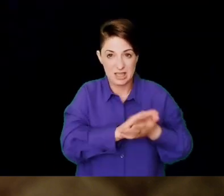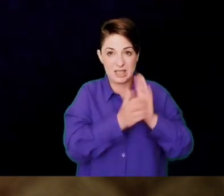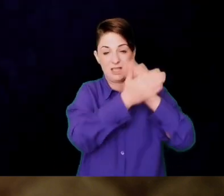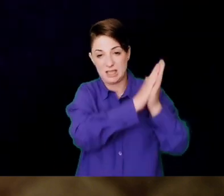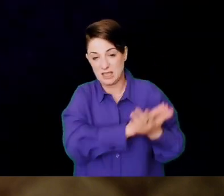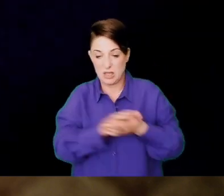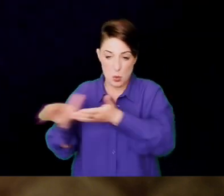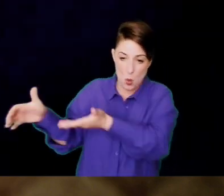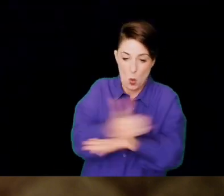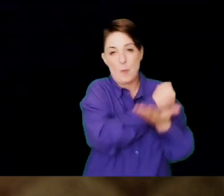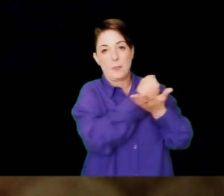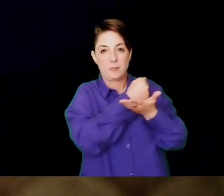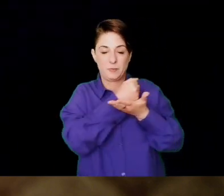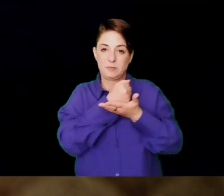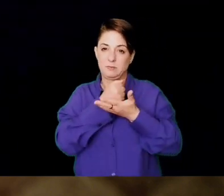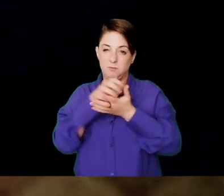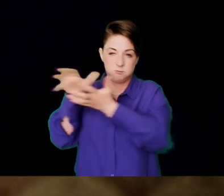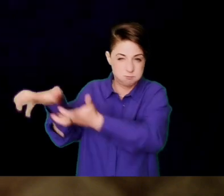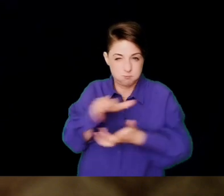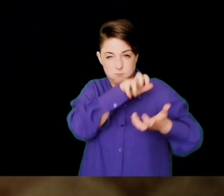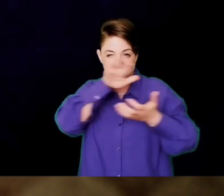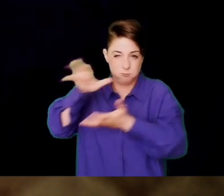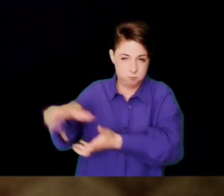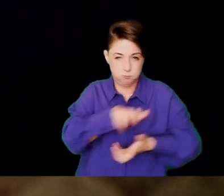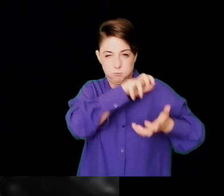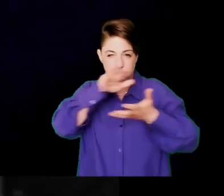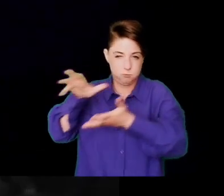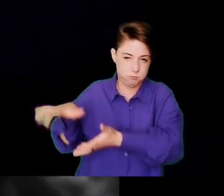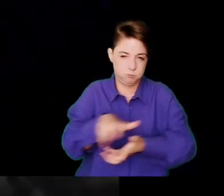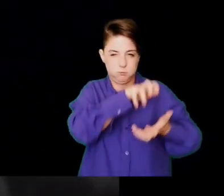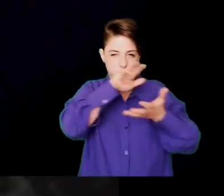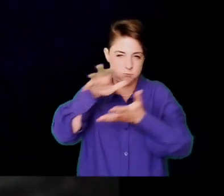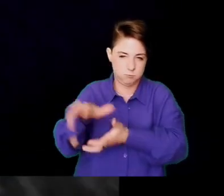them all up and catching scallops with big weighted dredges.